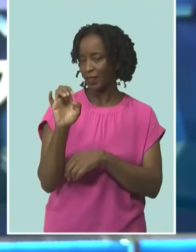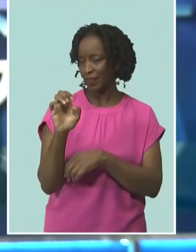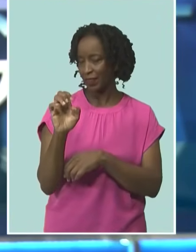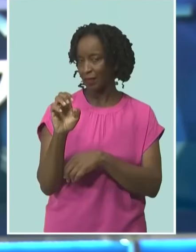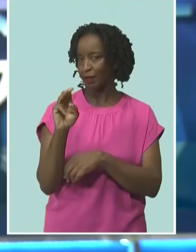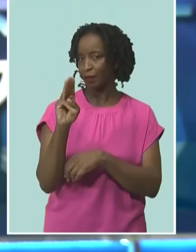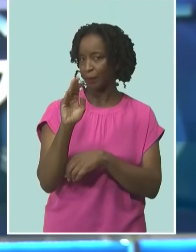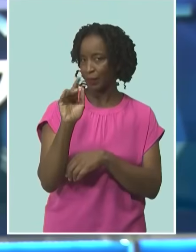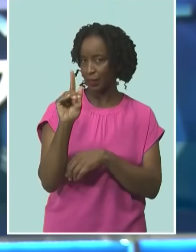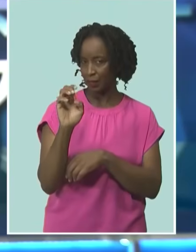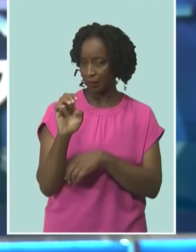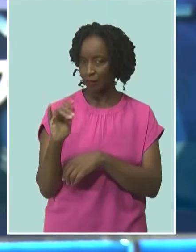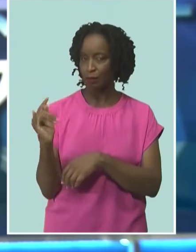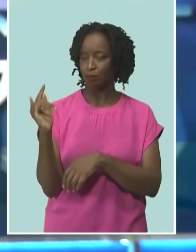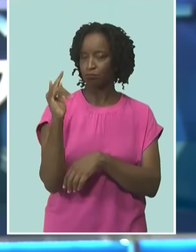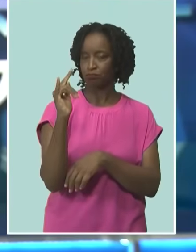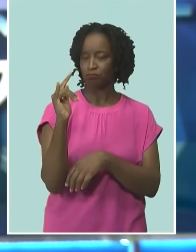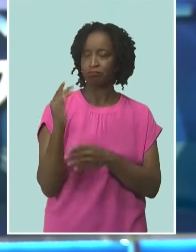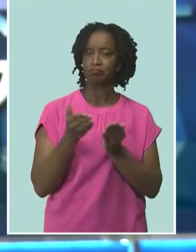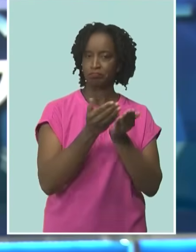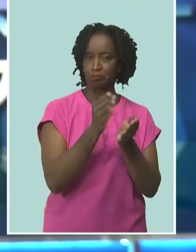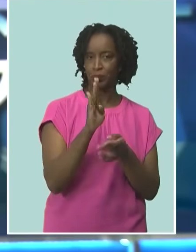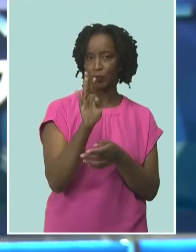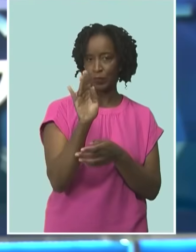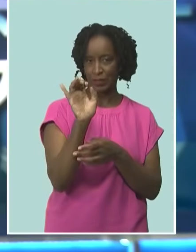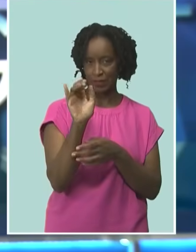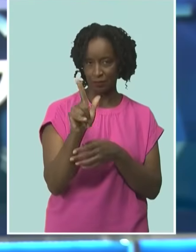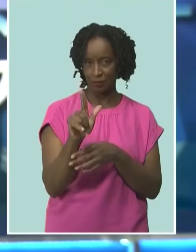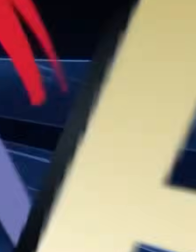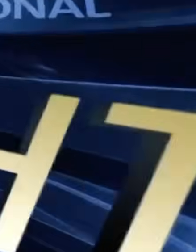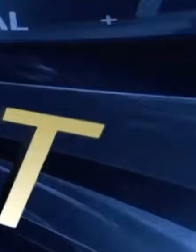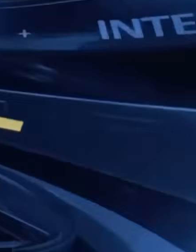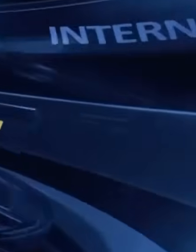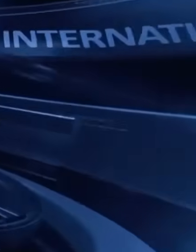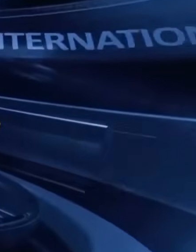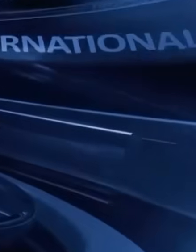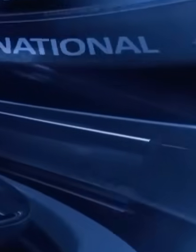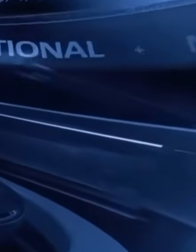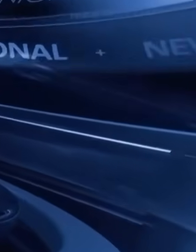understanding of why she went just after this break.